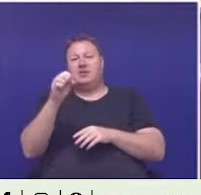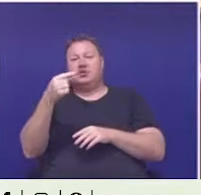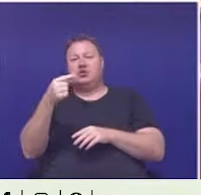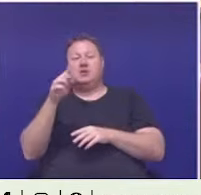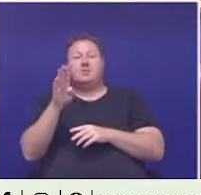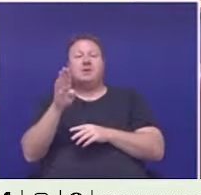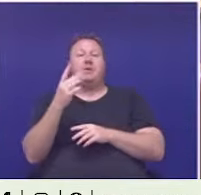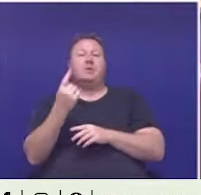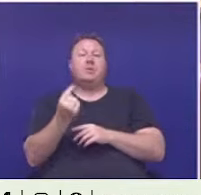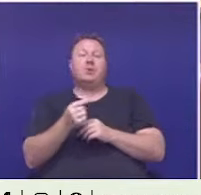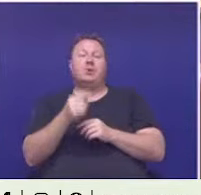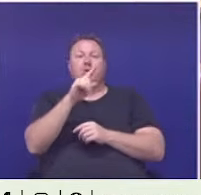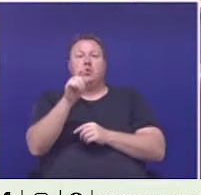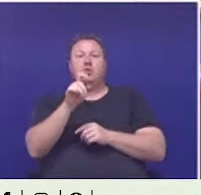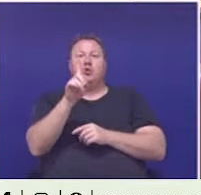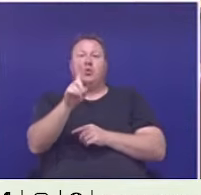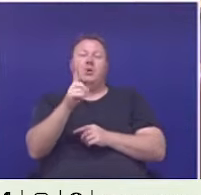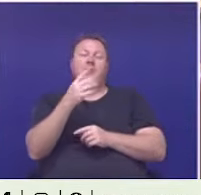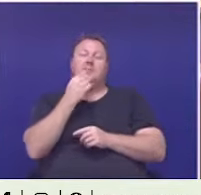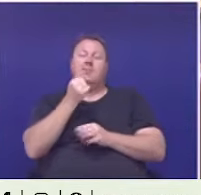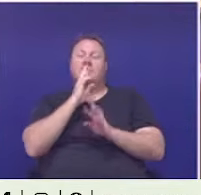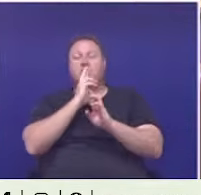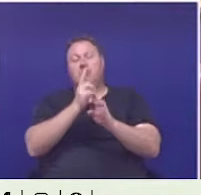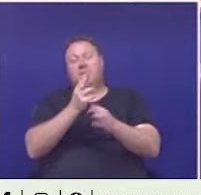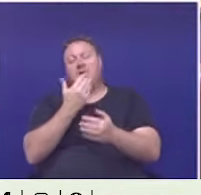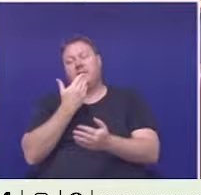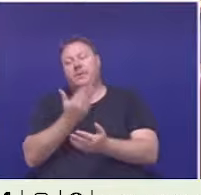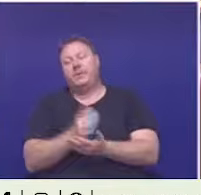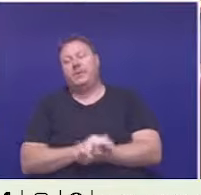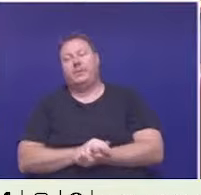question 1. If you can reply to the question, please, Minister.